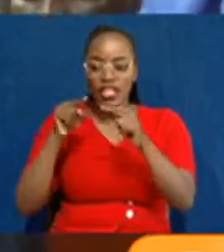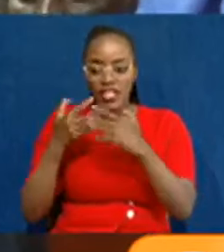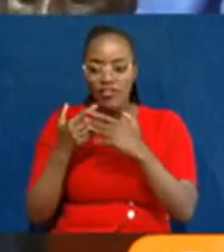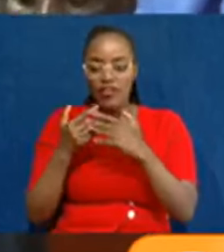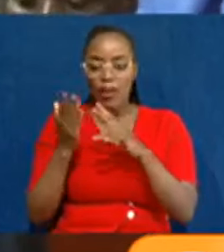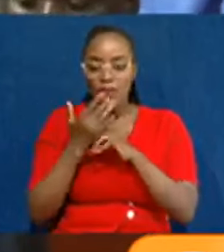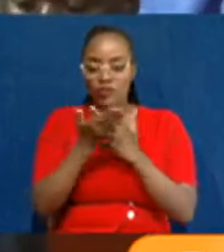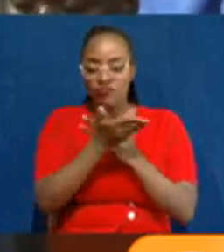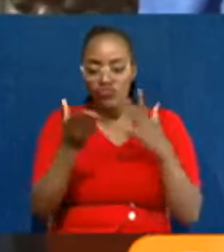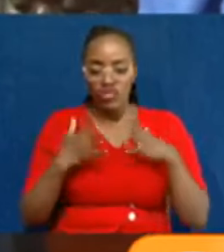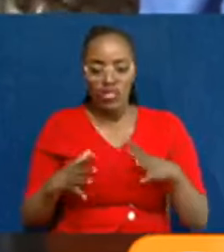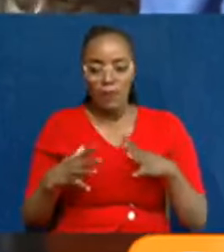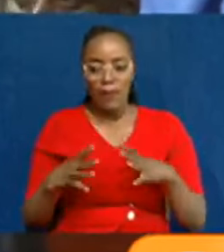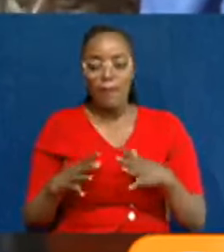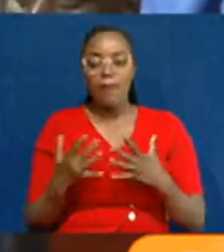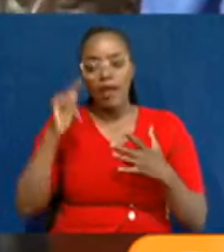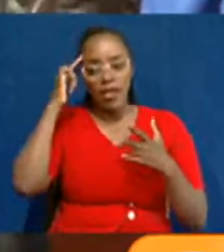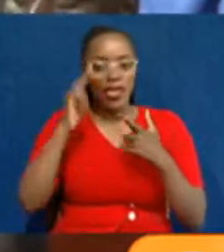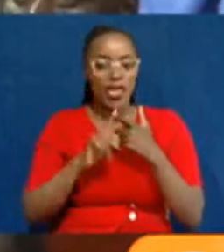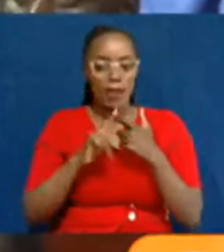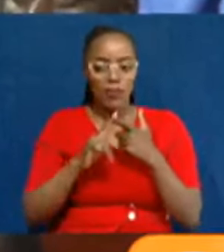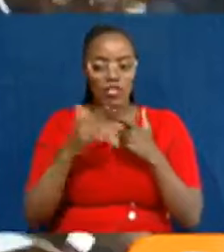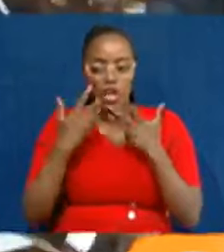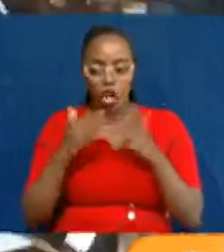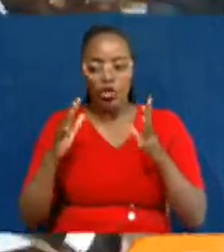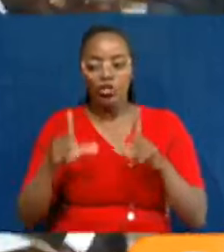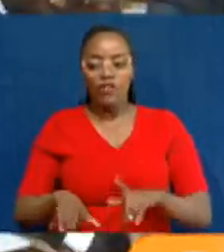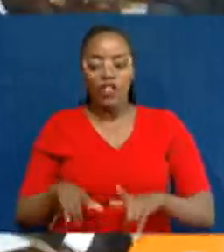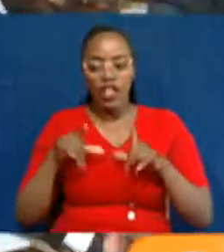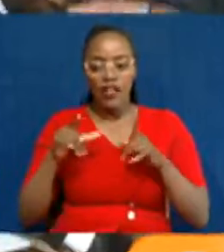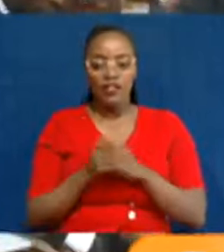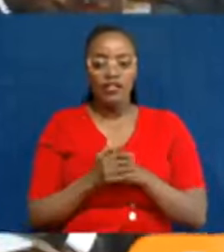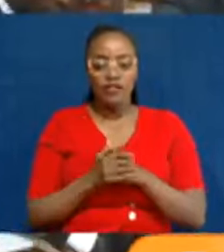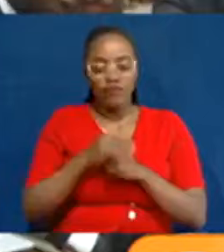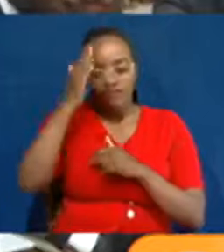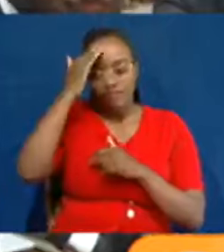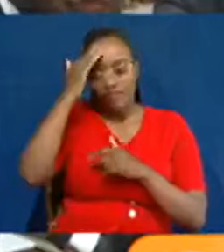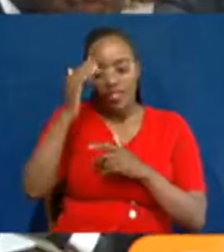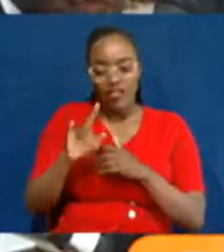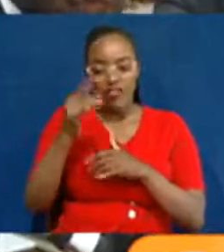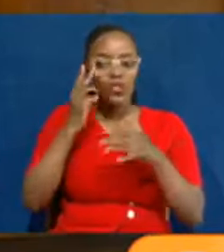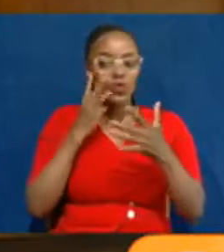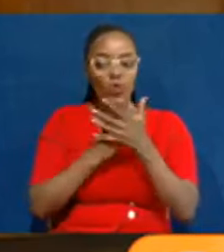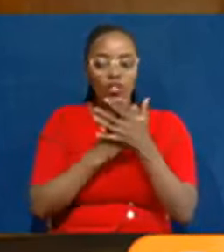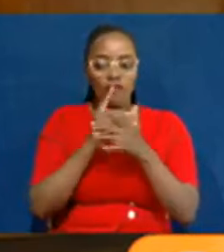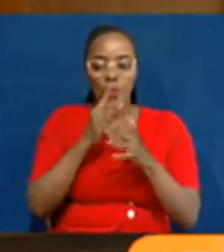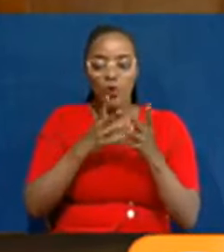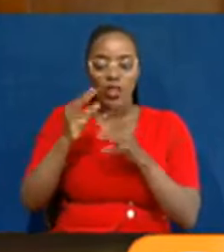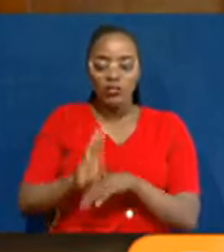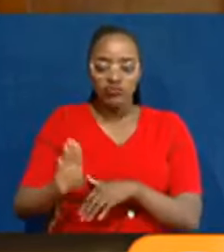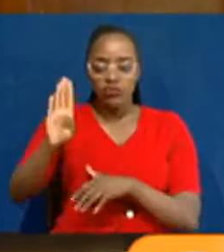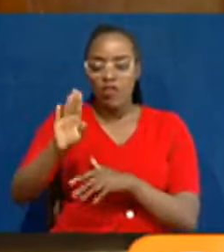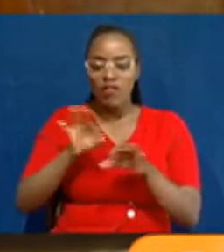between them aimed at such loss of lives. In their account, the first witness who took to the stands narrated